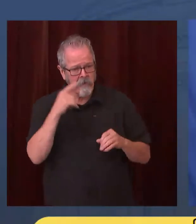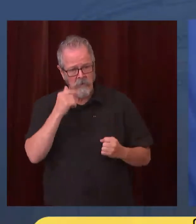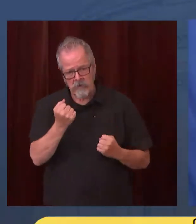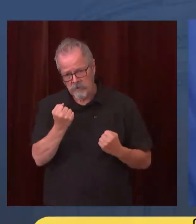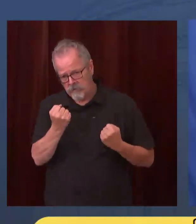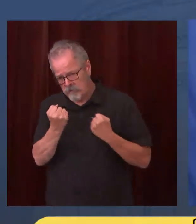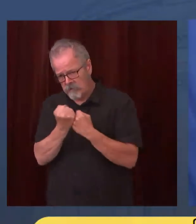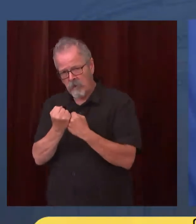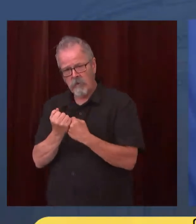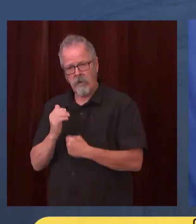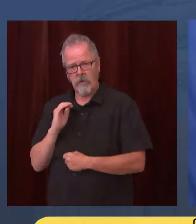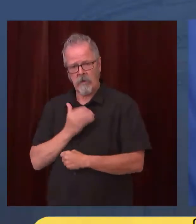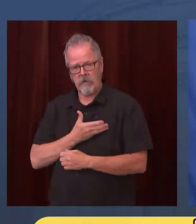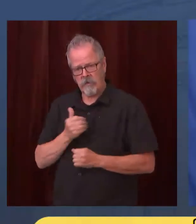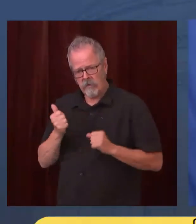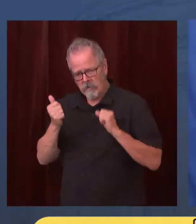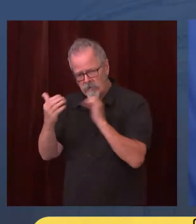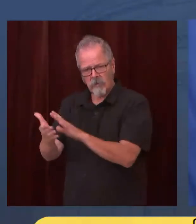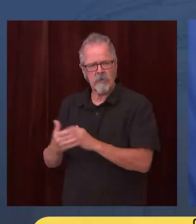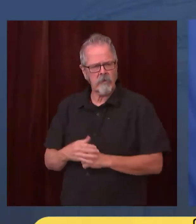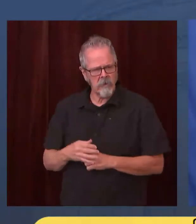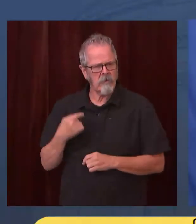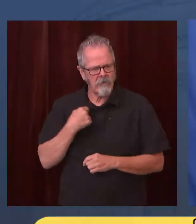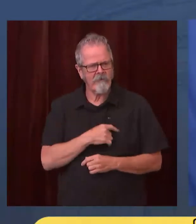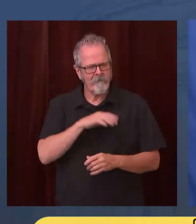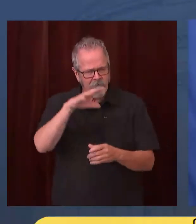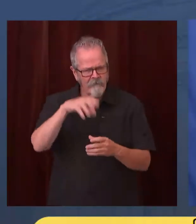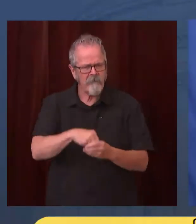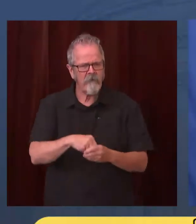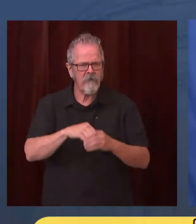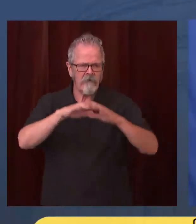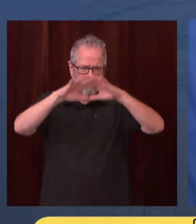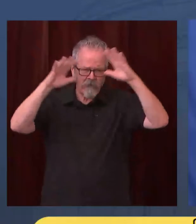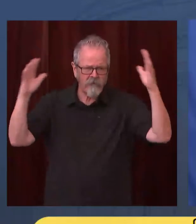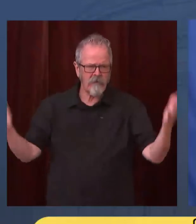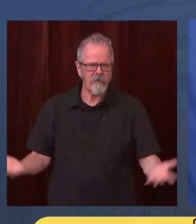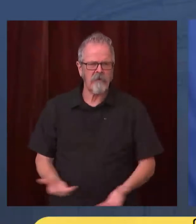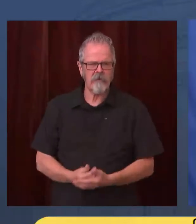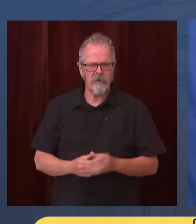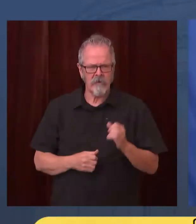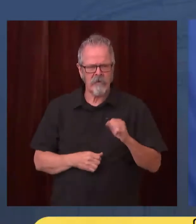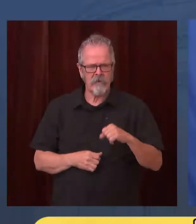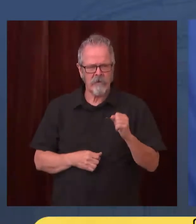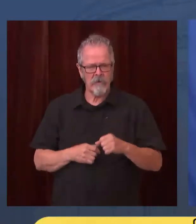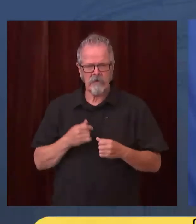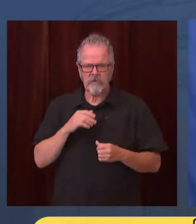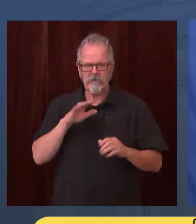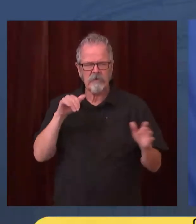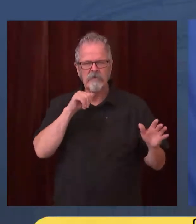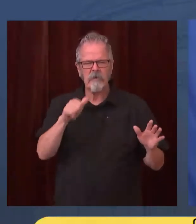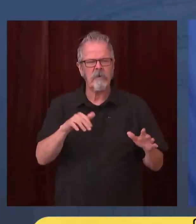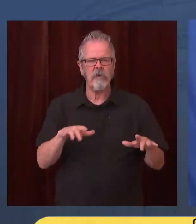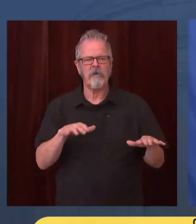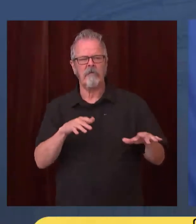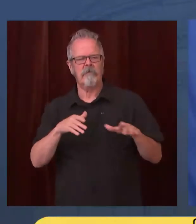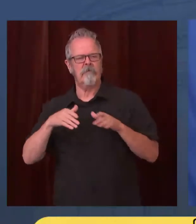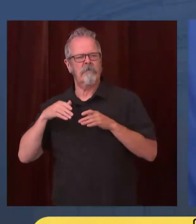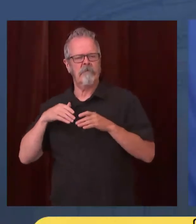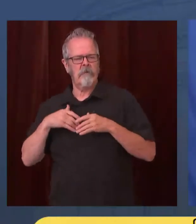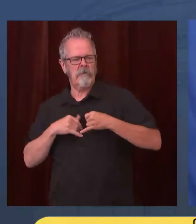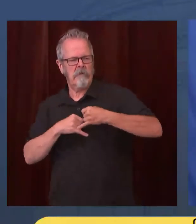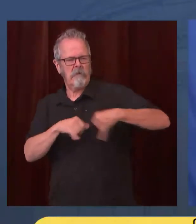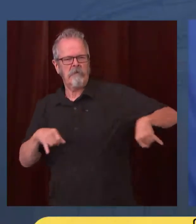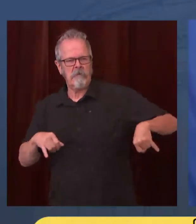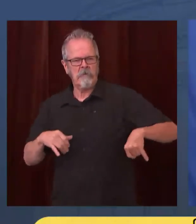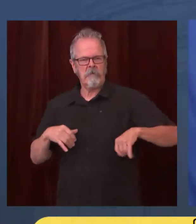That ecosystem is not just what's happening within the borders of Washington. It's in our region, but it's also across